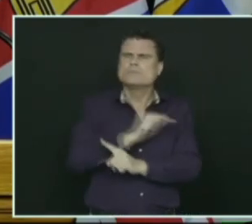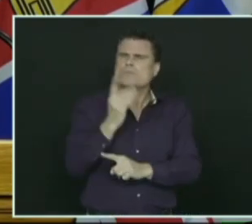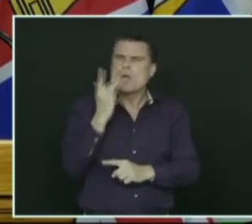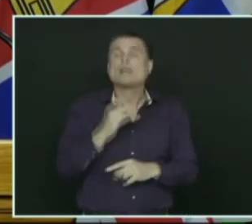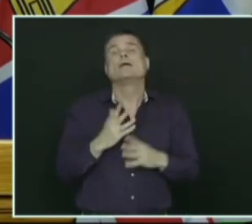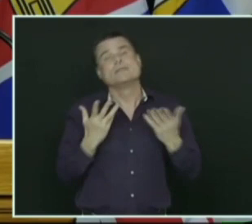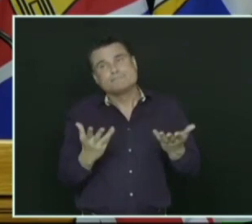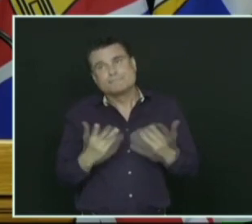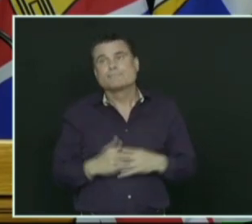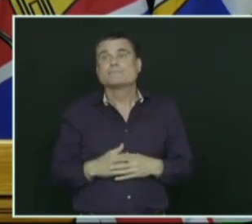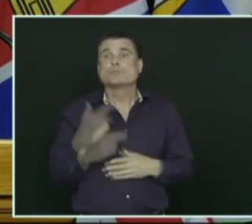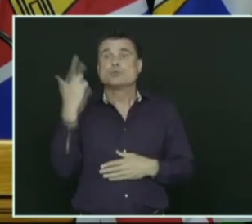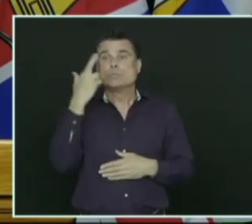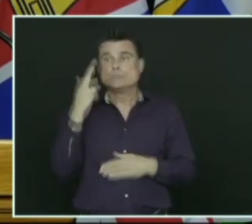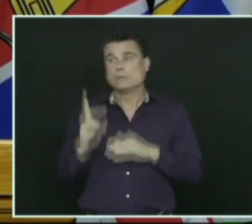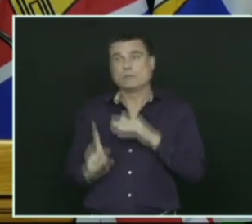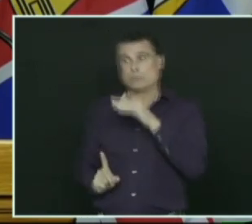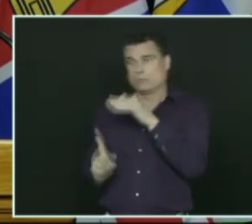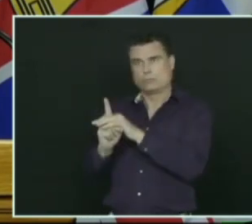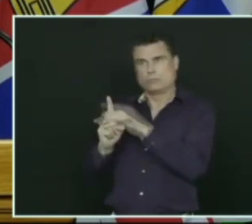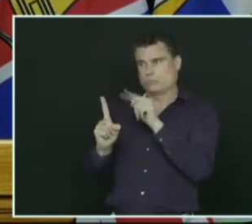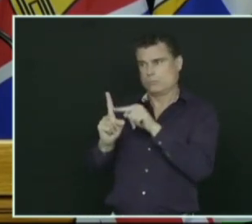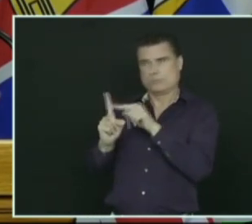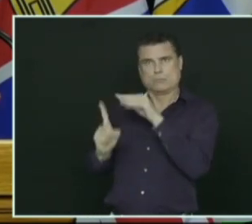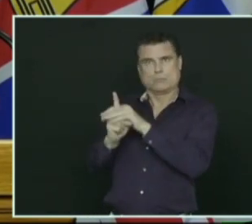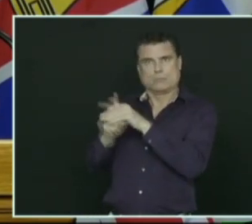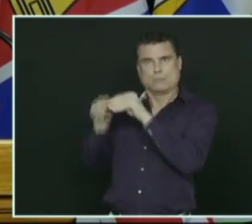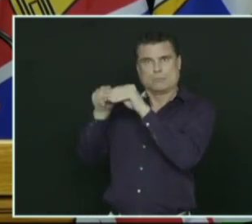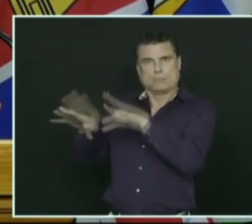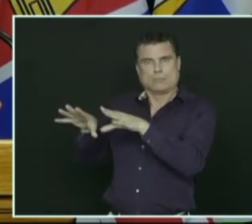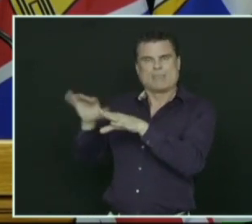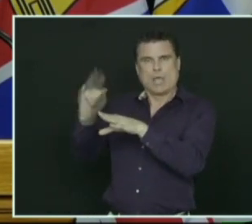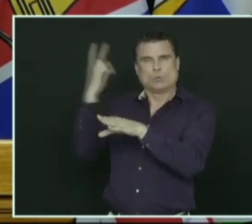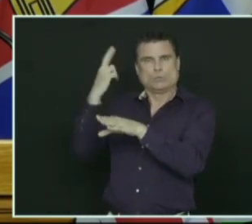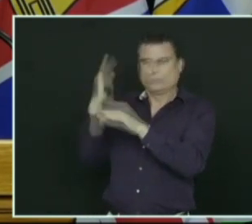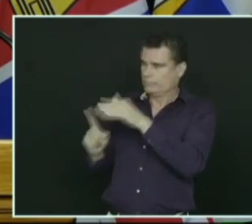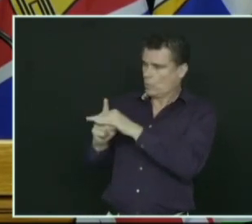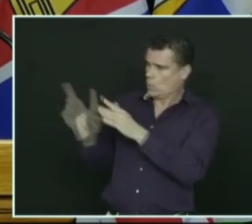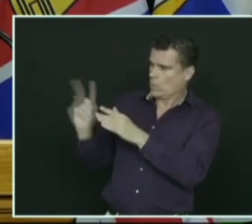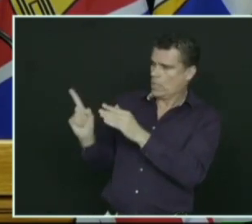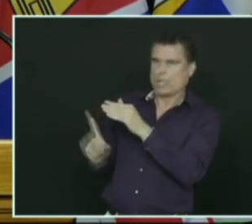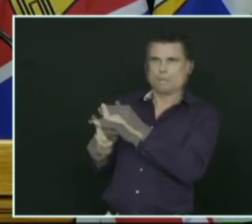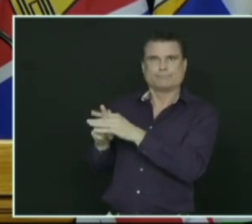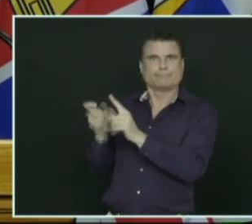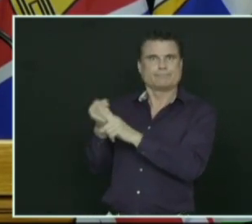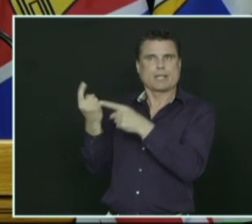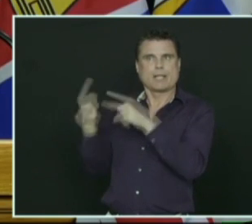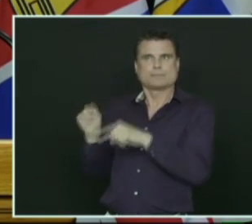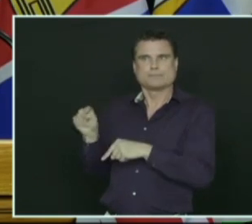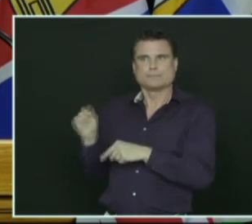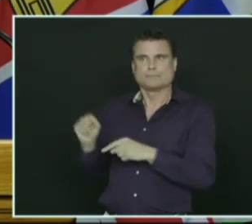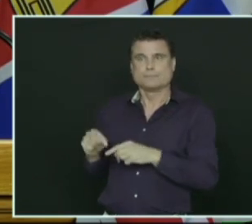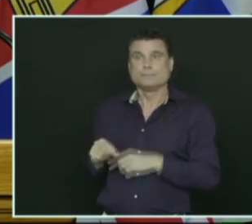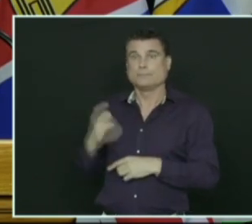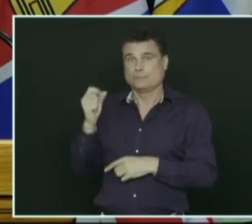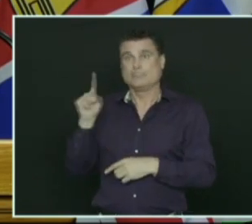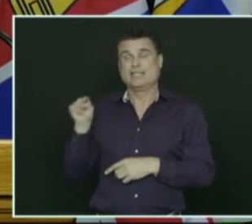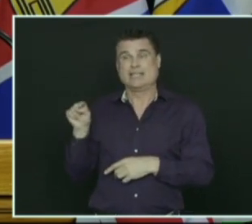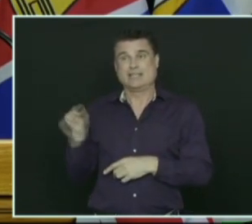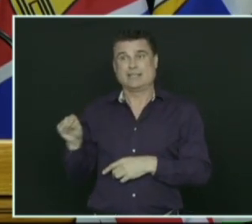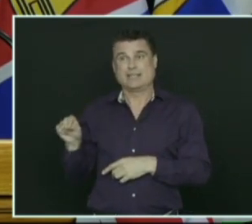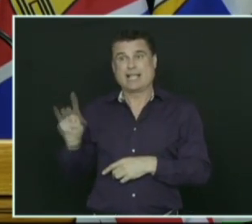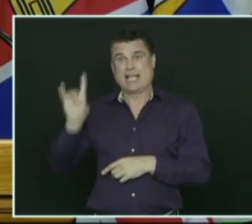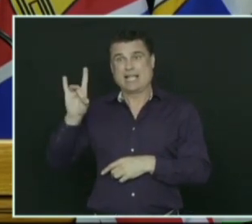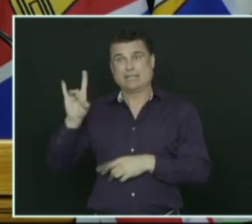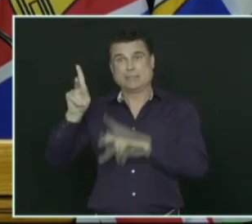of epidemiologic information that will help you get a better picture of who exactly has been affected. So sorry about that.